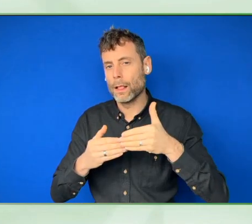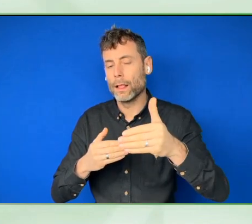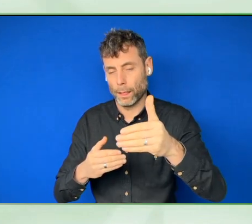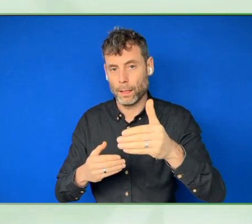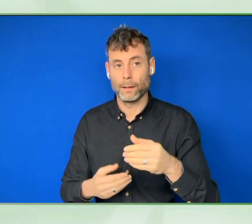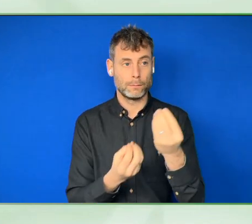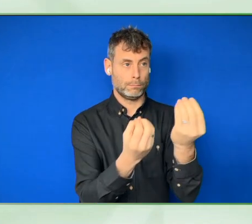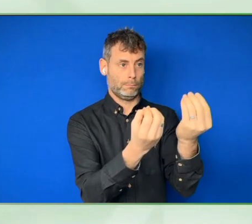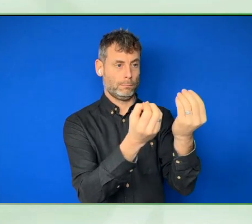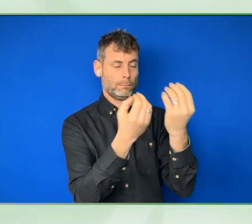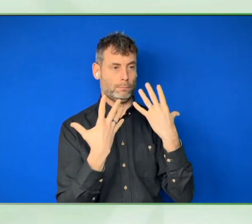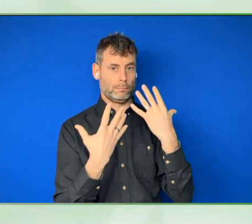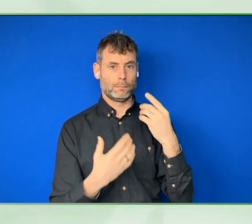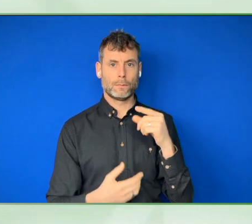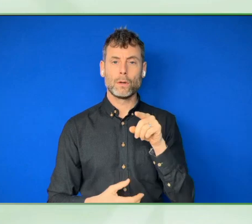How did you get there?